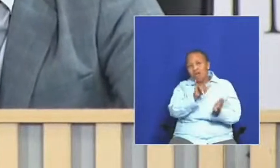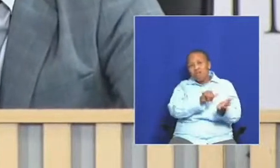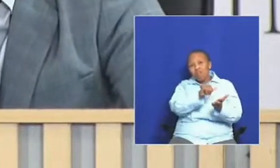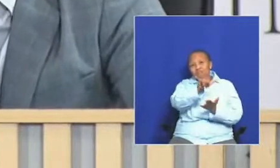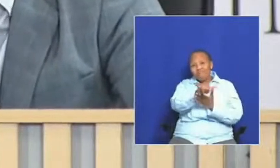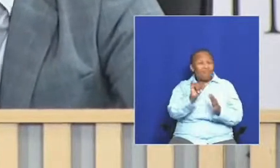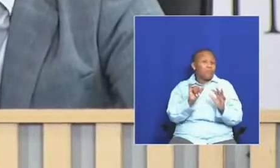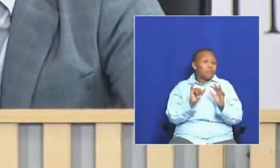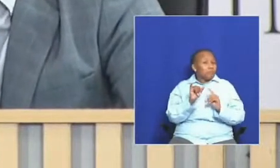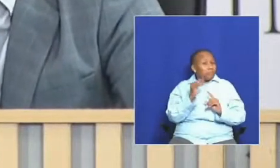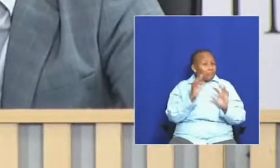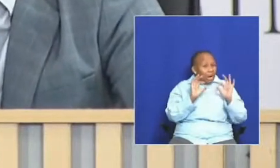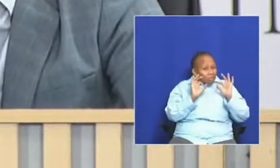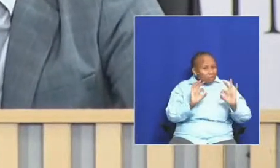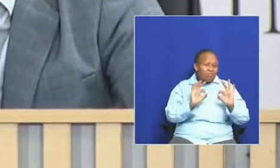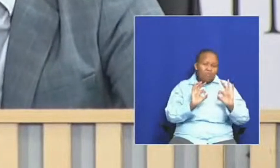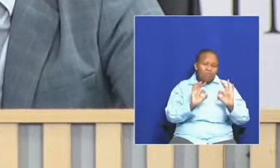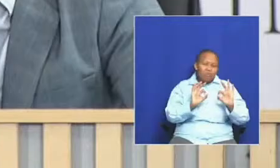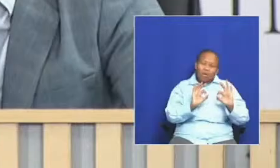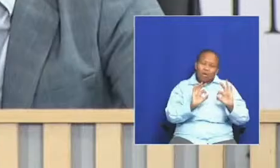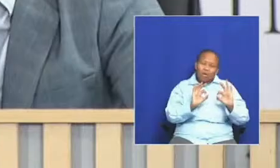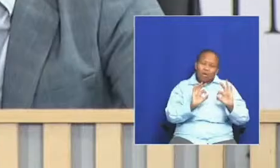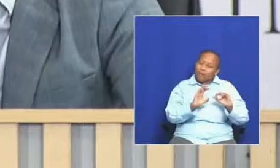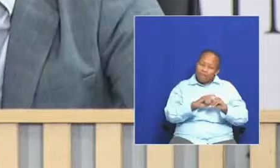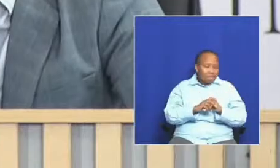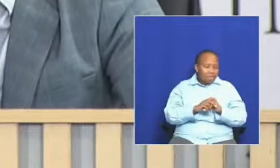aircraft. Chairperson,